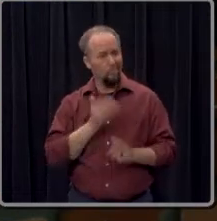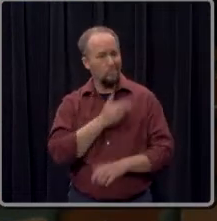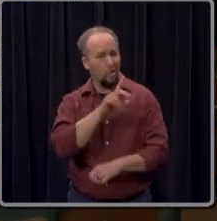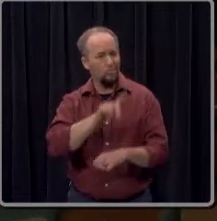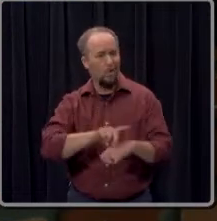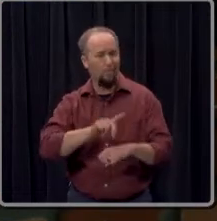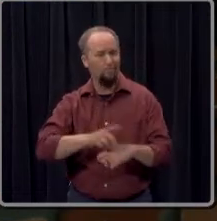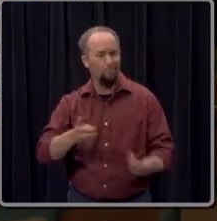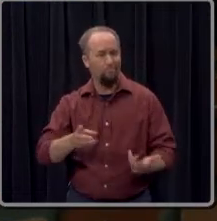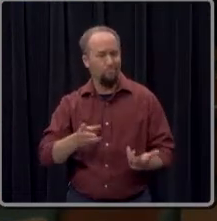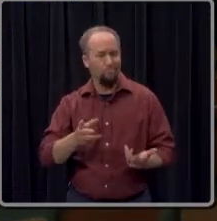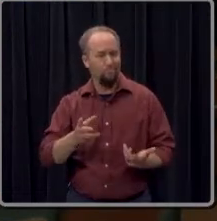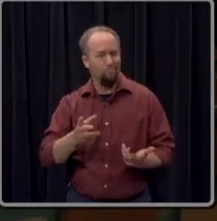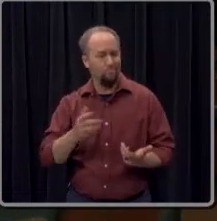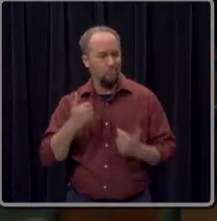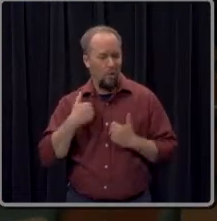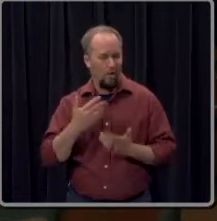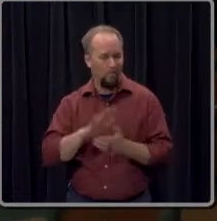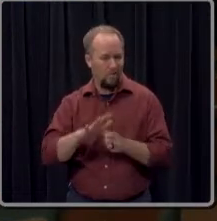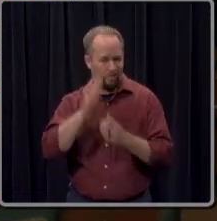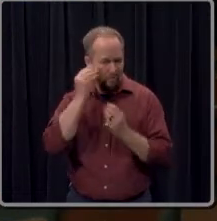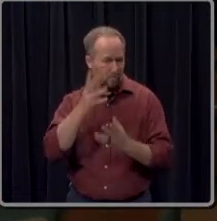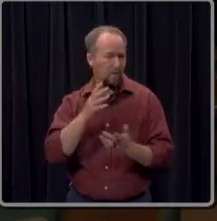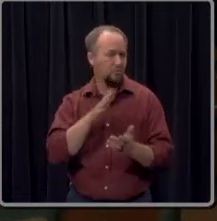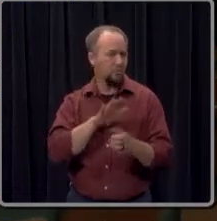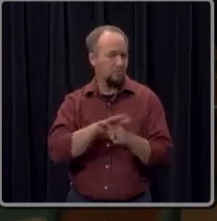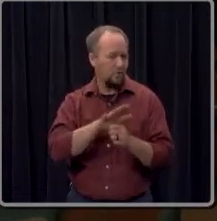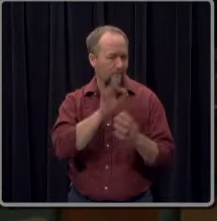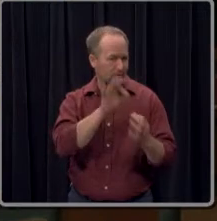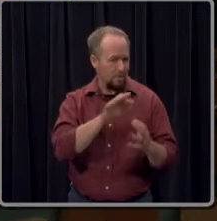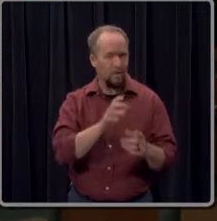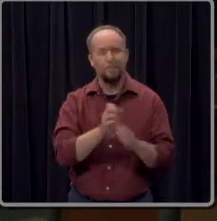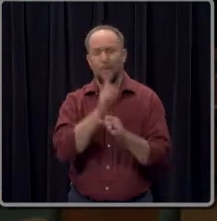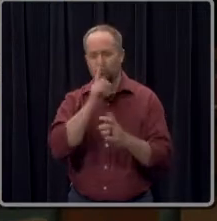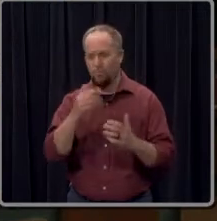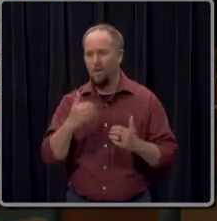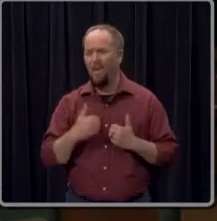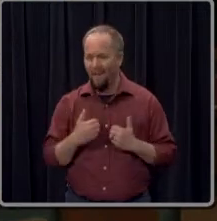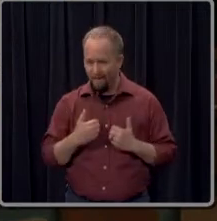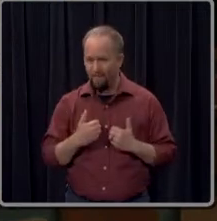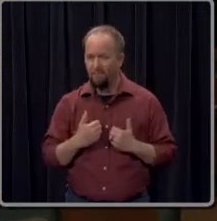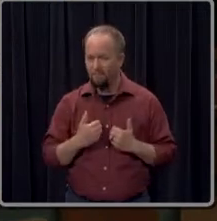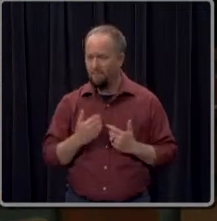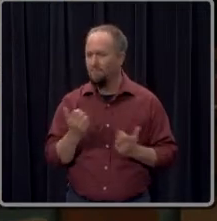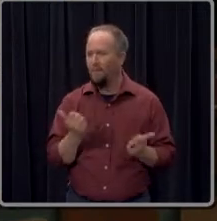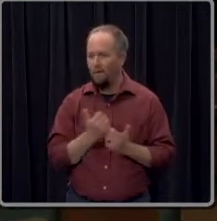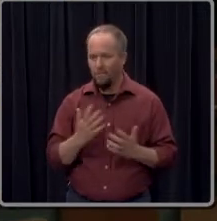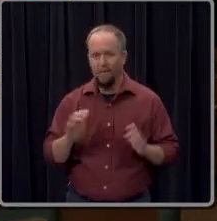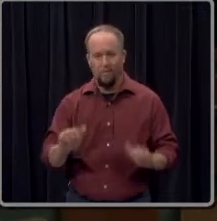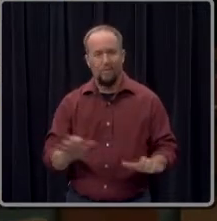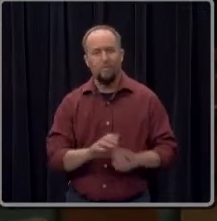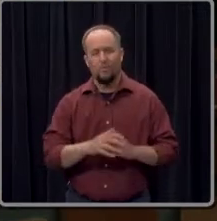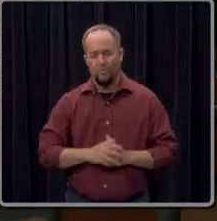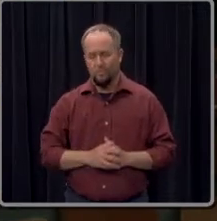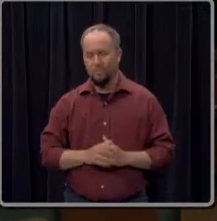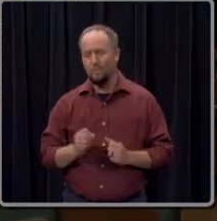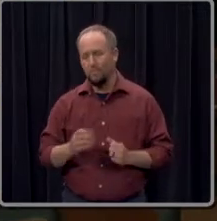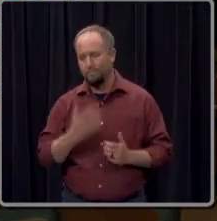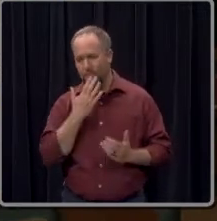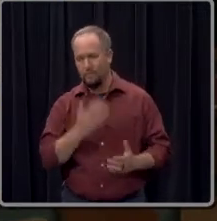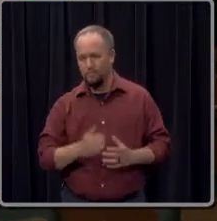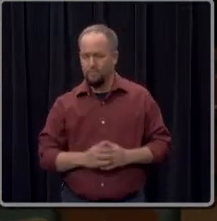job when we have enough information, enough feedback. I just want to make sure that we have everything we can do. So, Thank